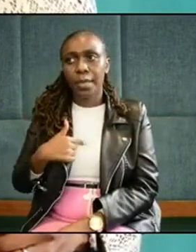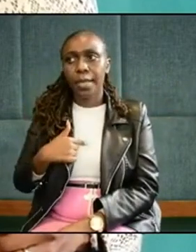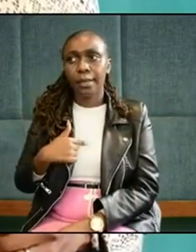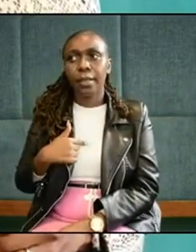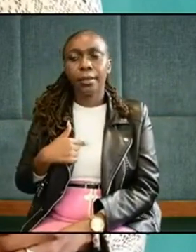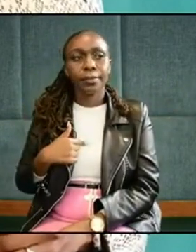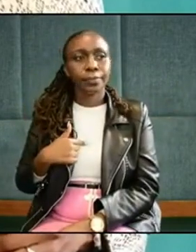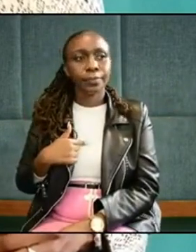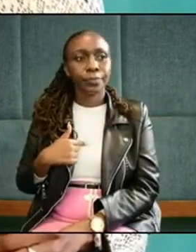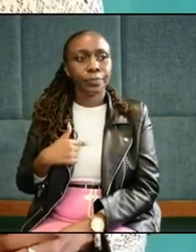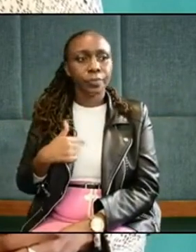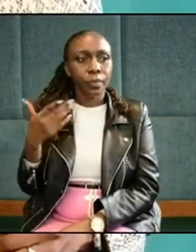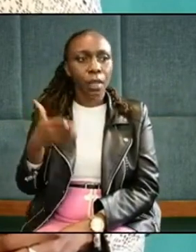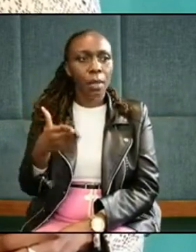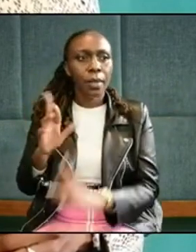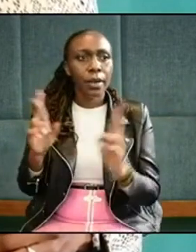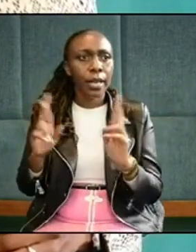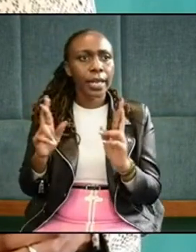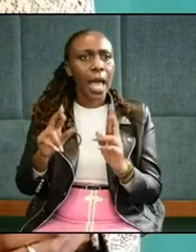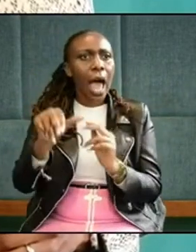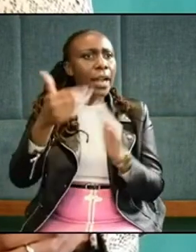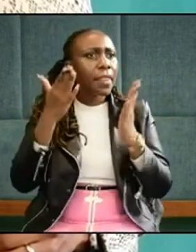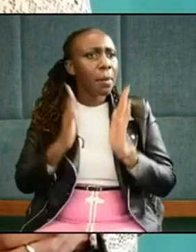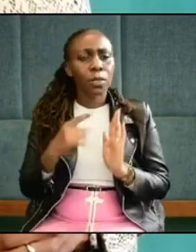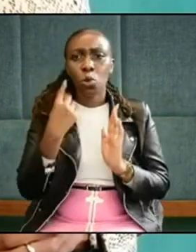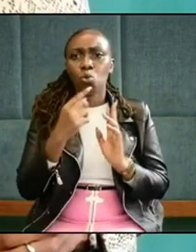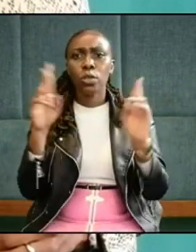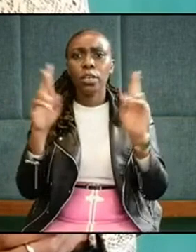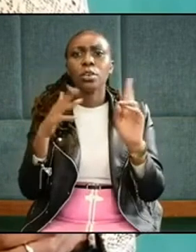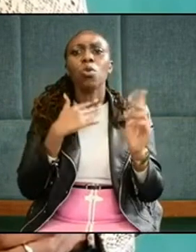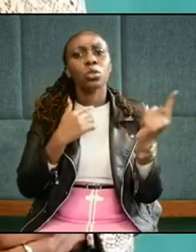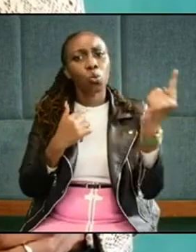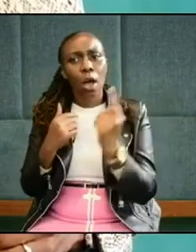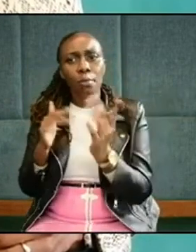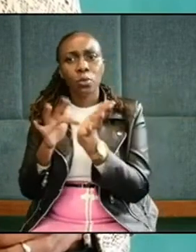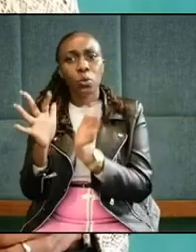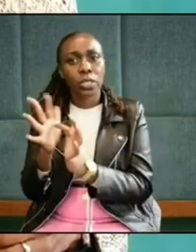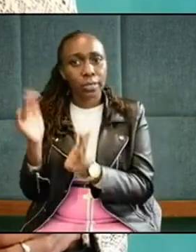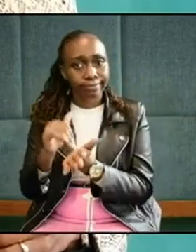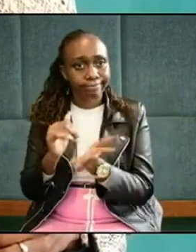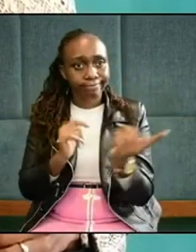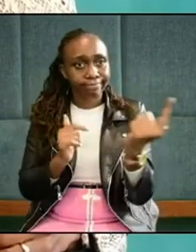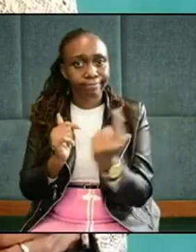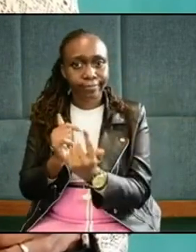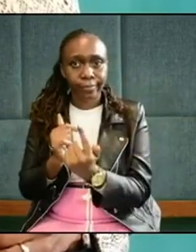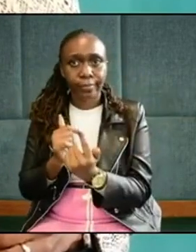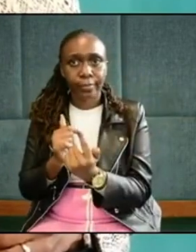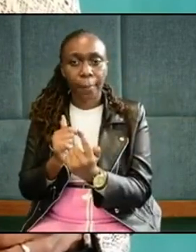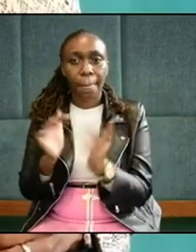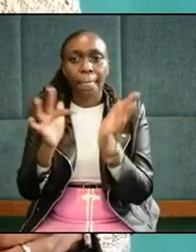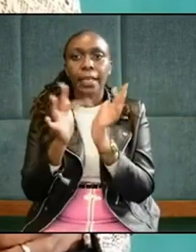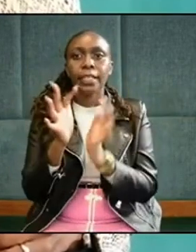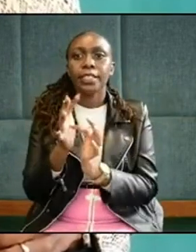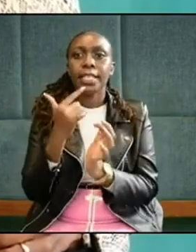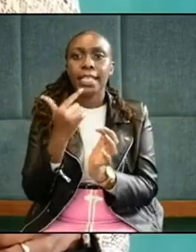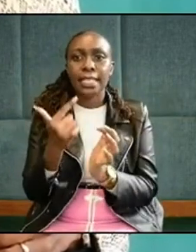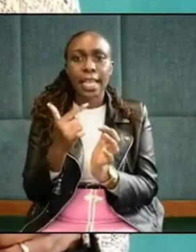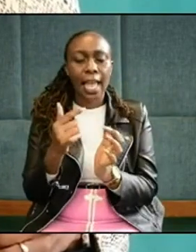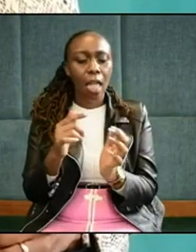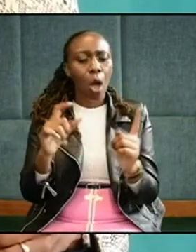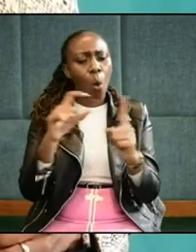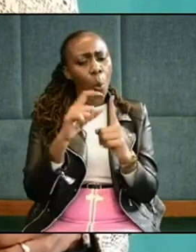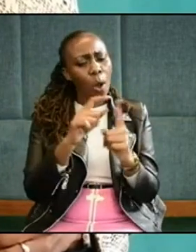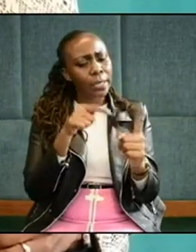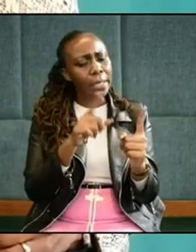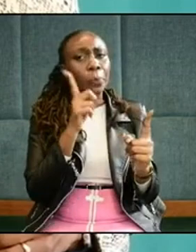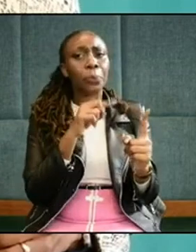God bless you, my sister. Is there one more who wants to come to Jesus? He says, Jesus, these words I've